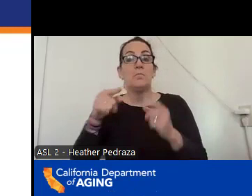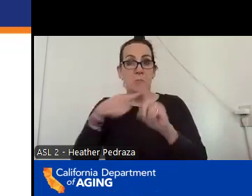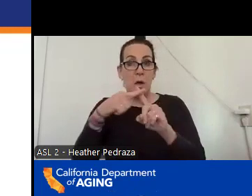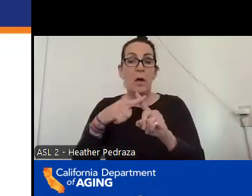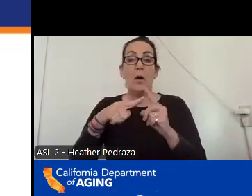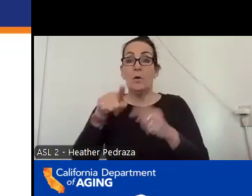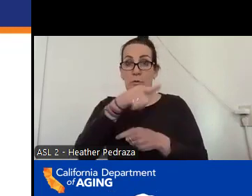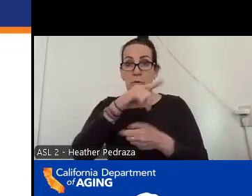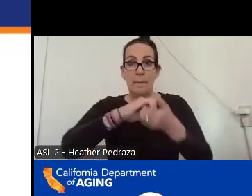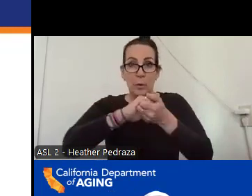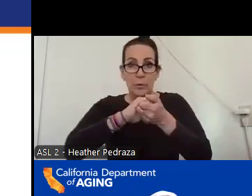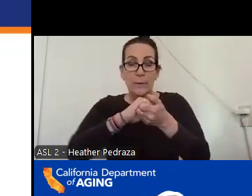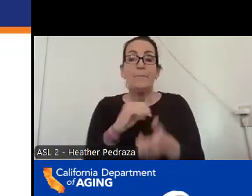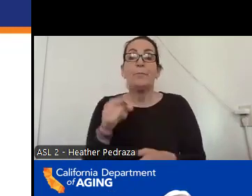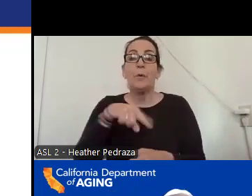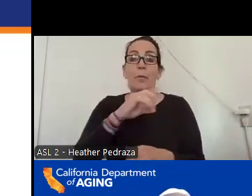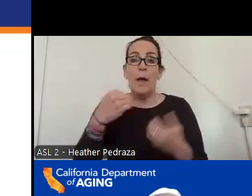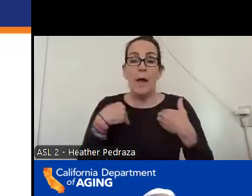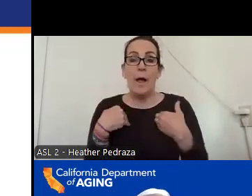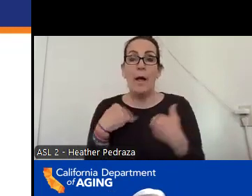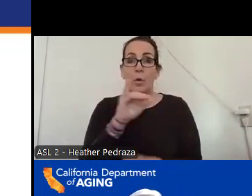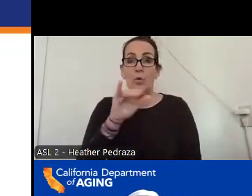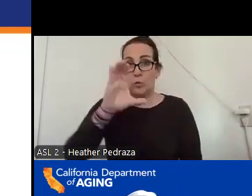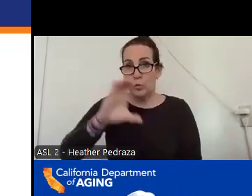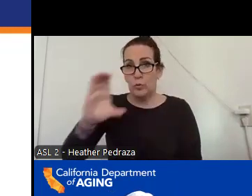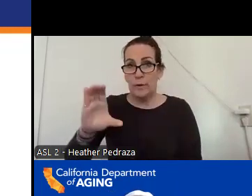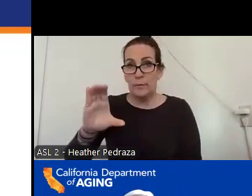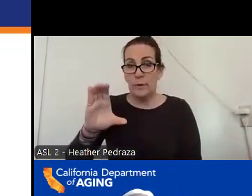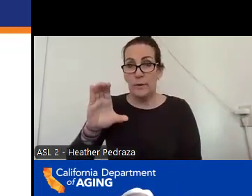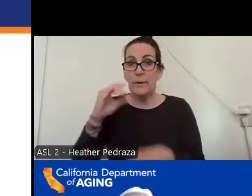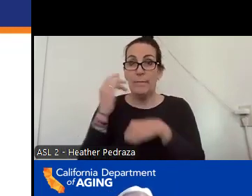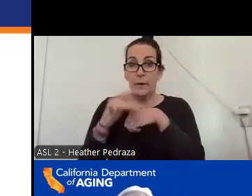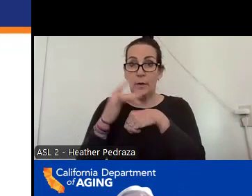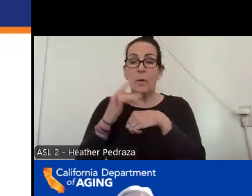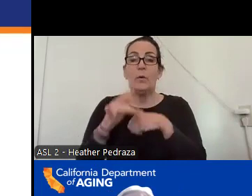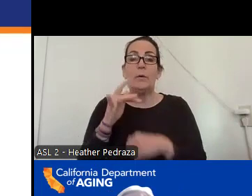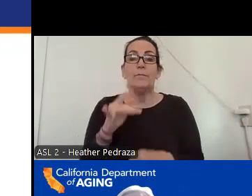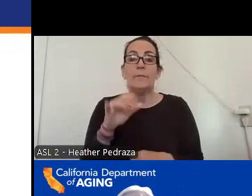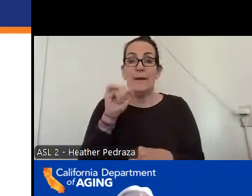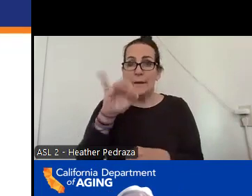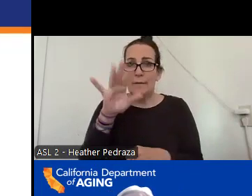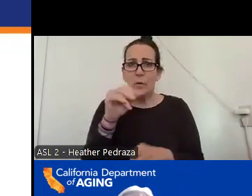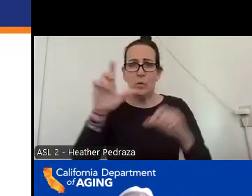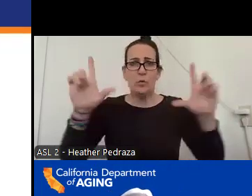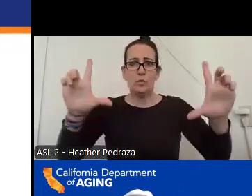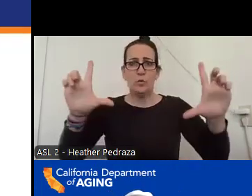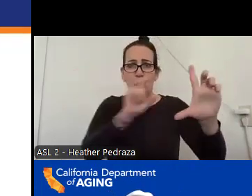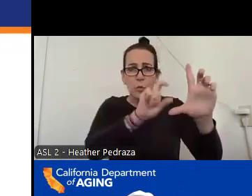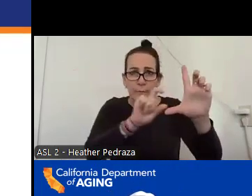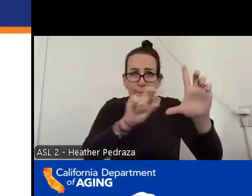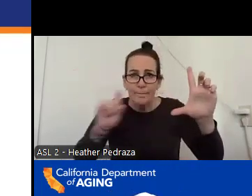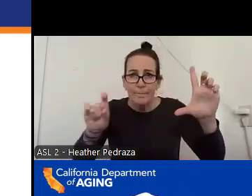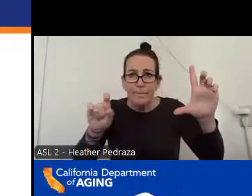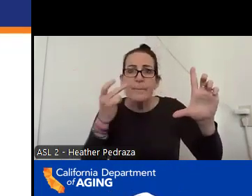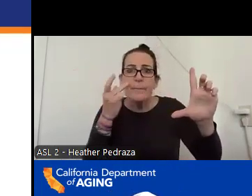closed captioning. That is also available to you. If you go to the bottom of your Zoom toolbar, you should